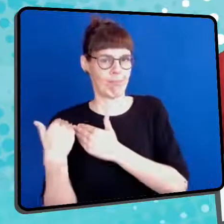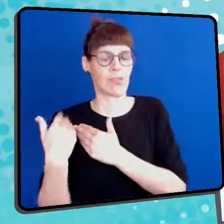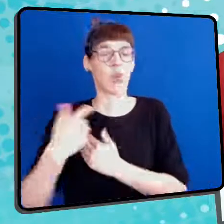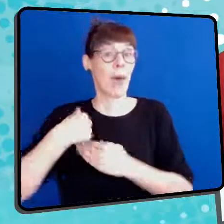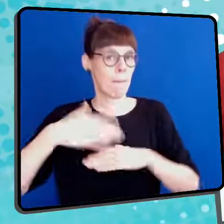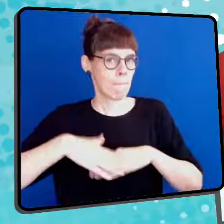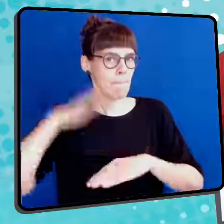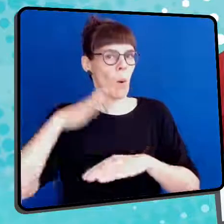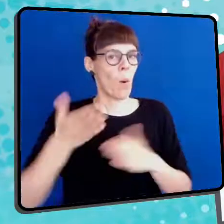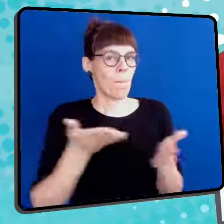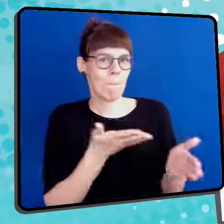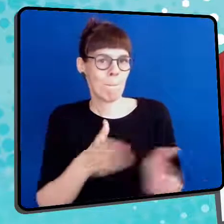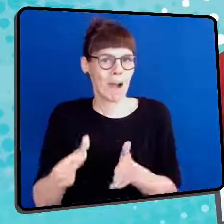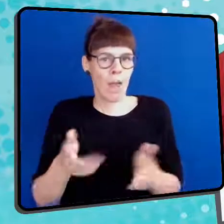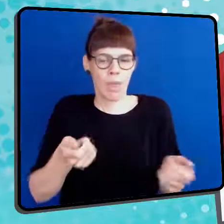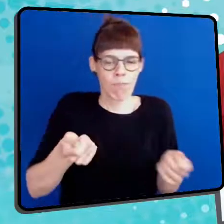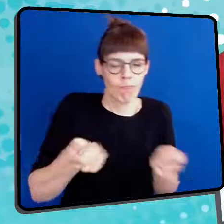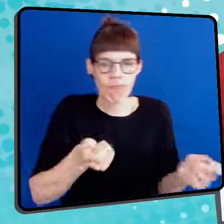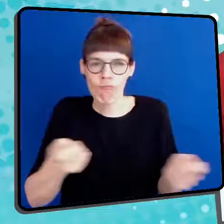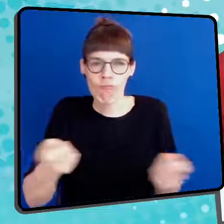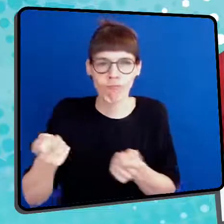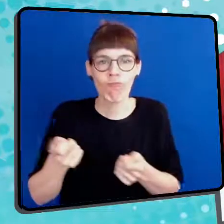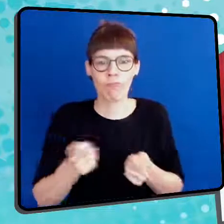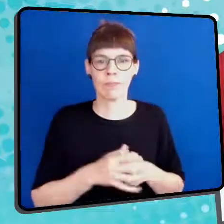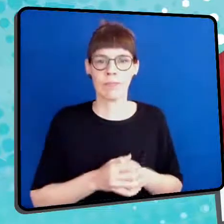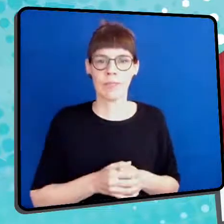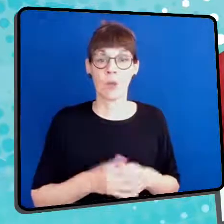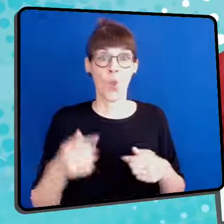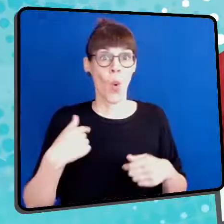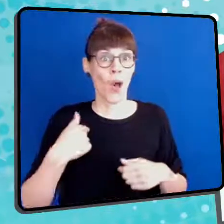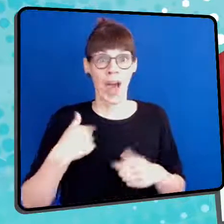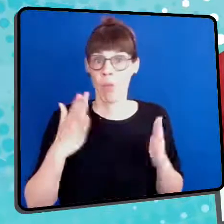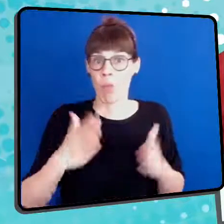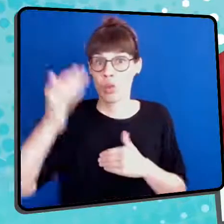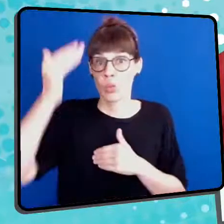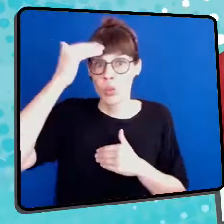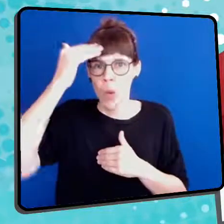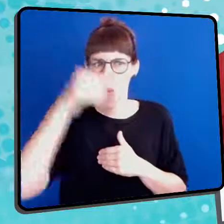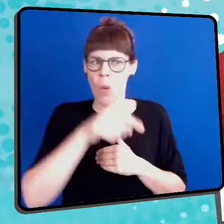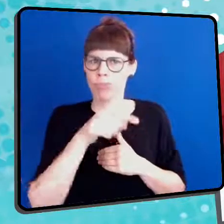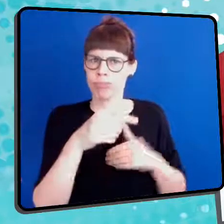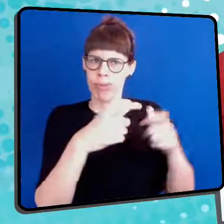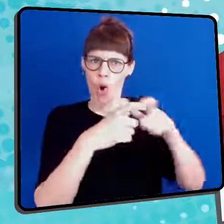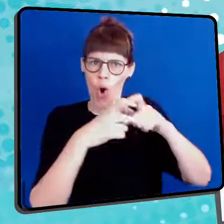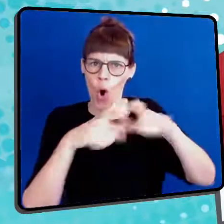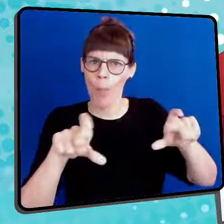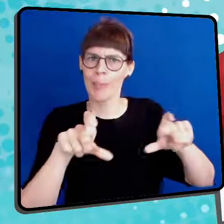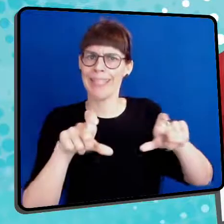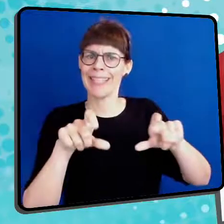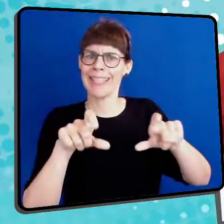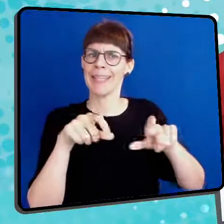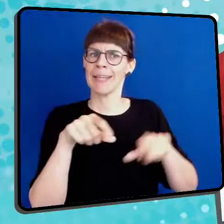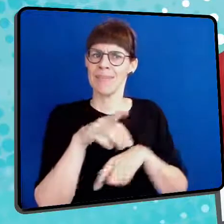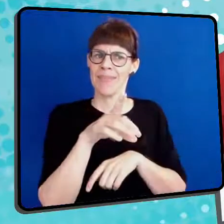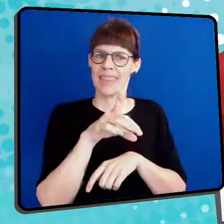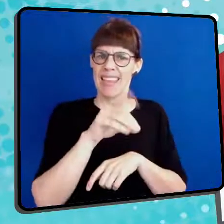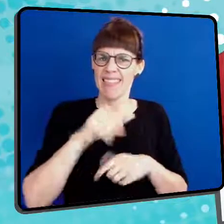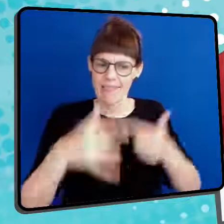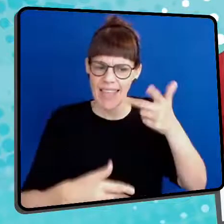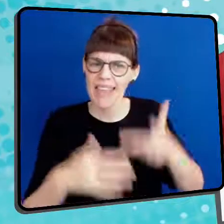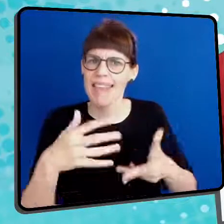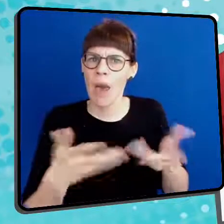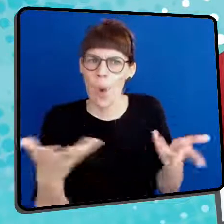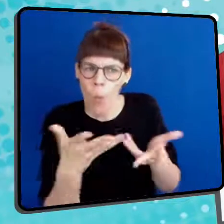And that also requires a lot of knowledge about the company, about their data, how the solution looks like right now.